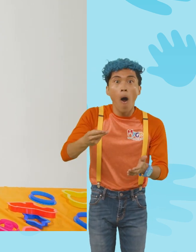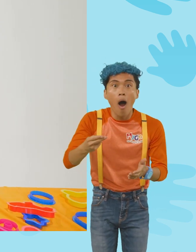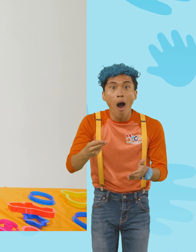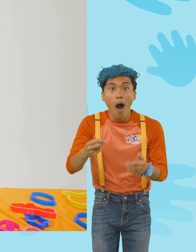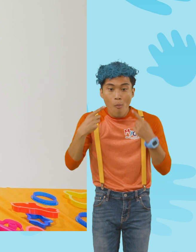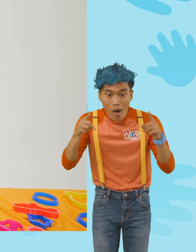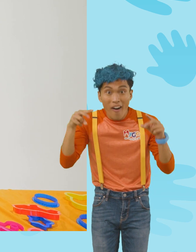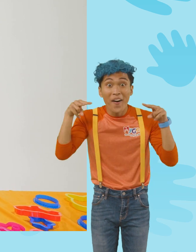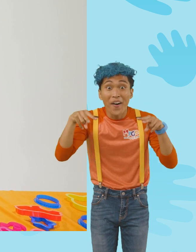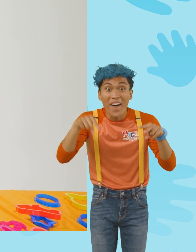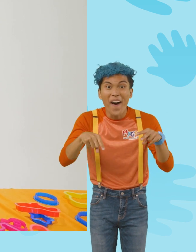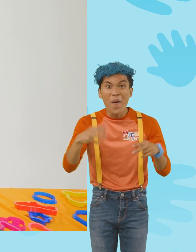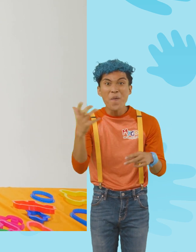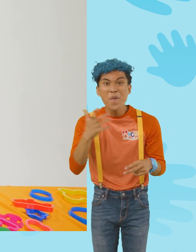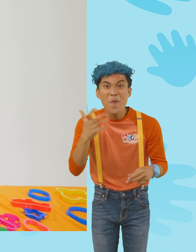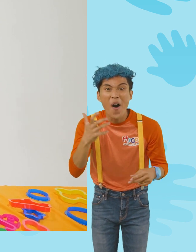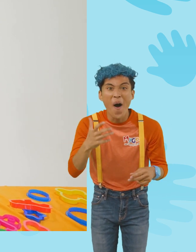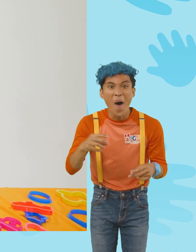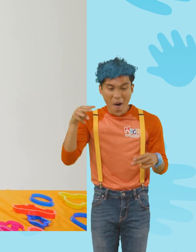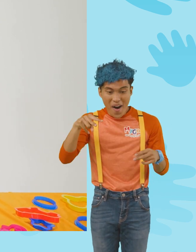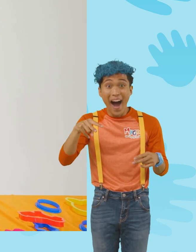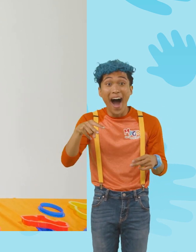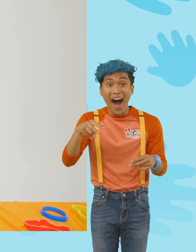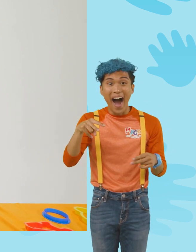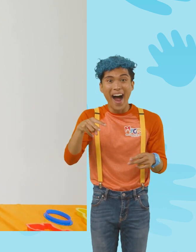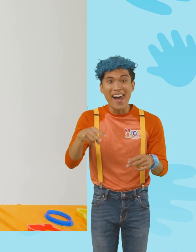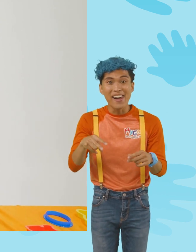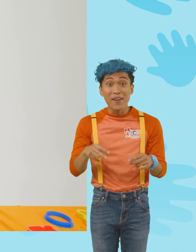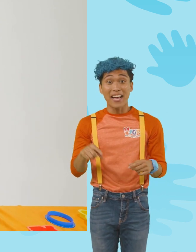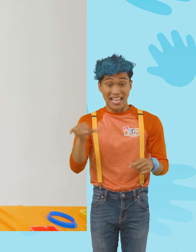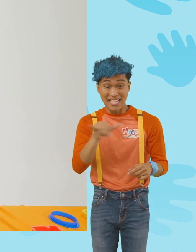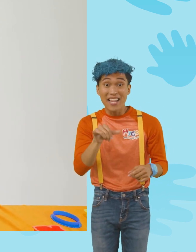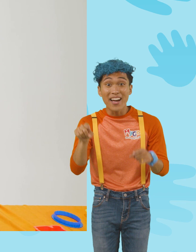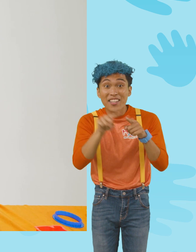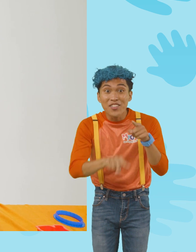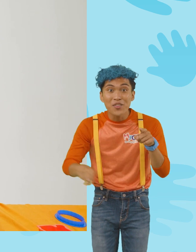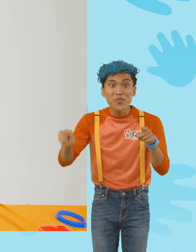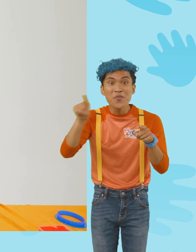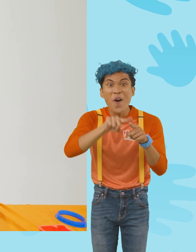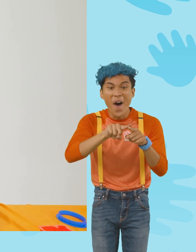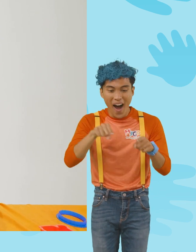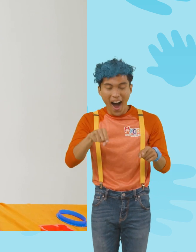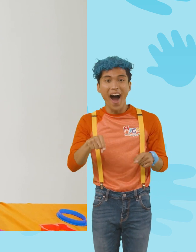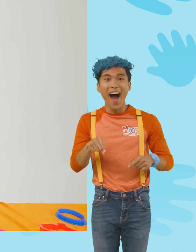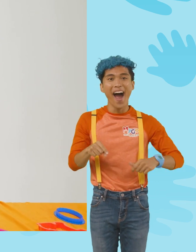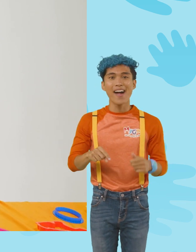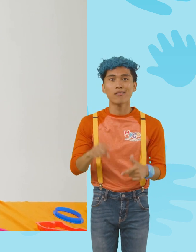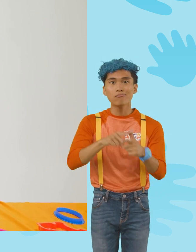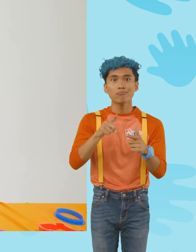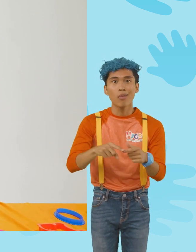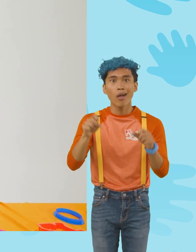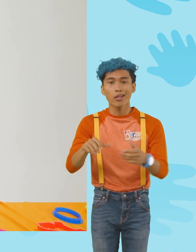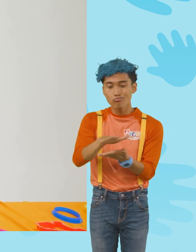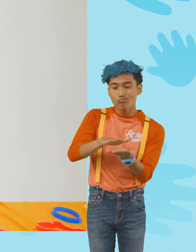There we go. Whoa, look. It's like a circle. Wow. And then you can